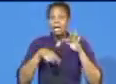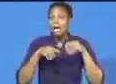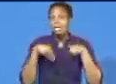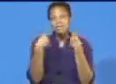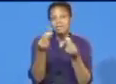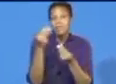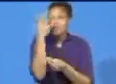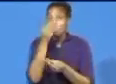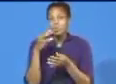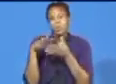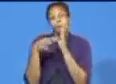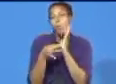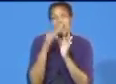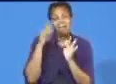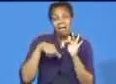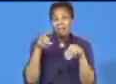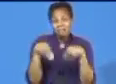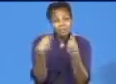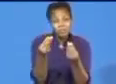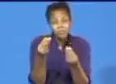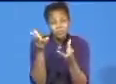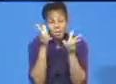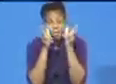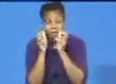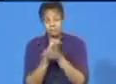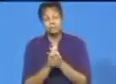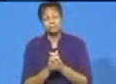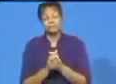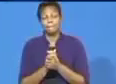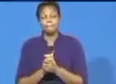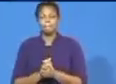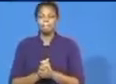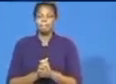can't give you. Are you listening to me?